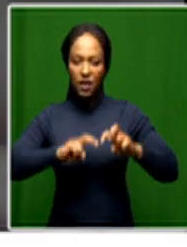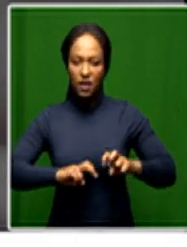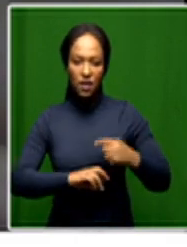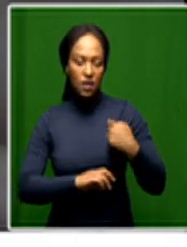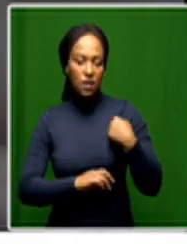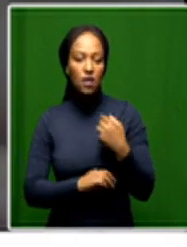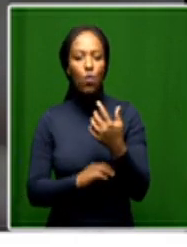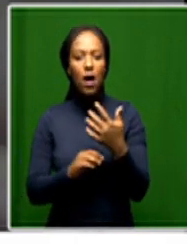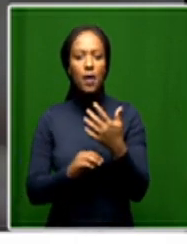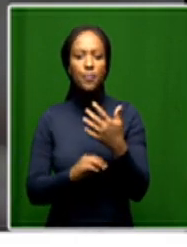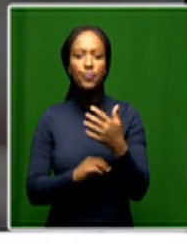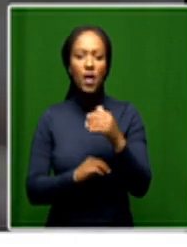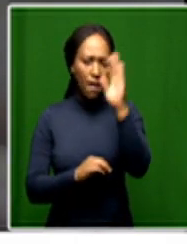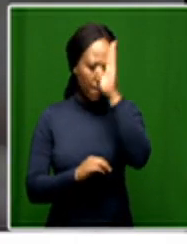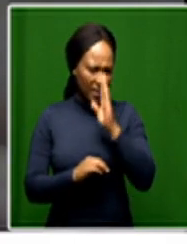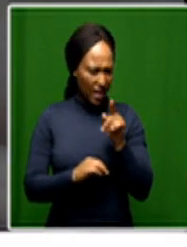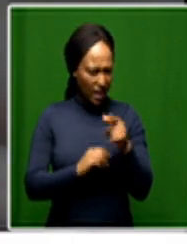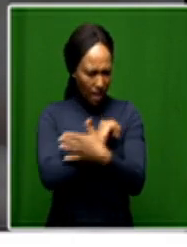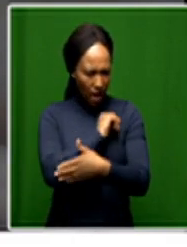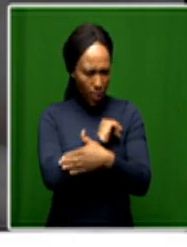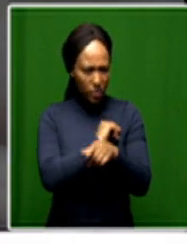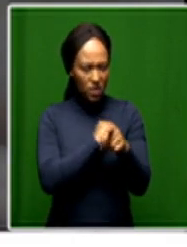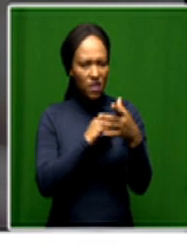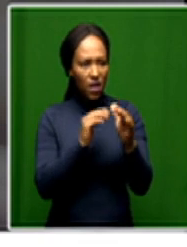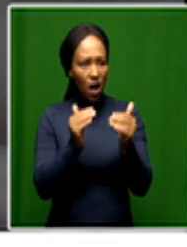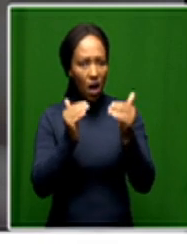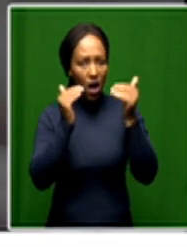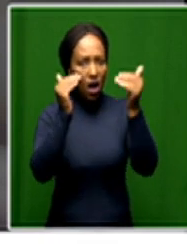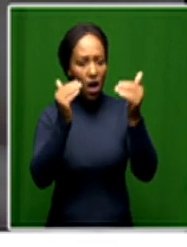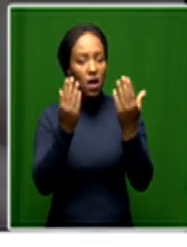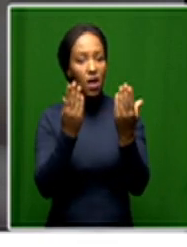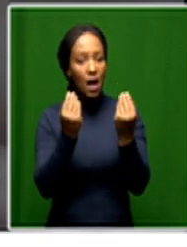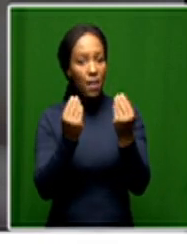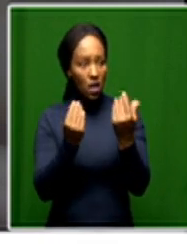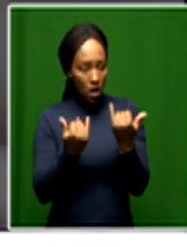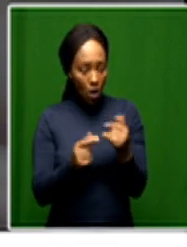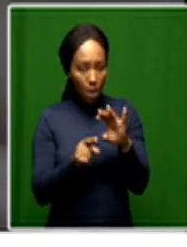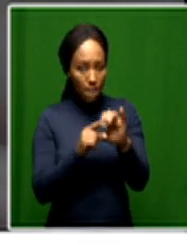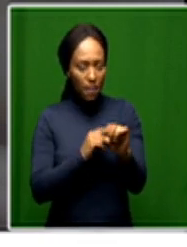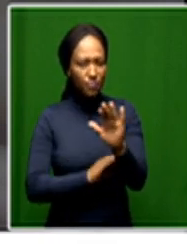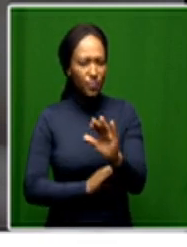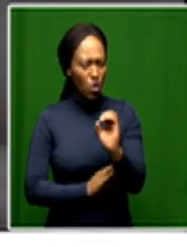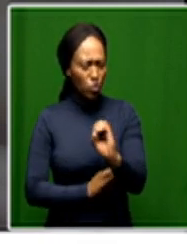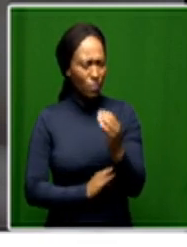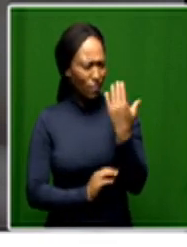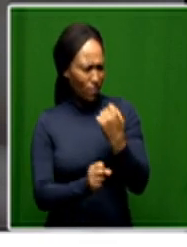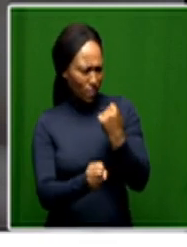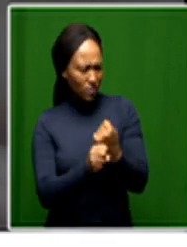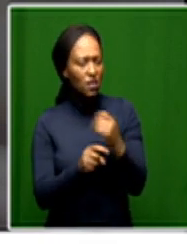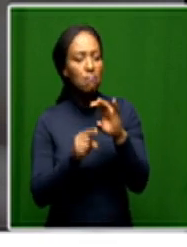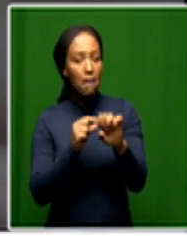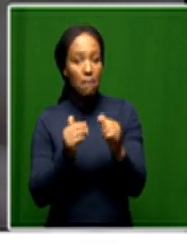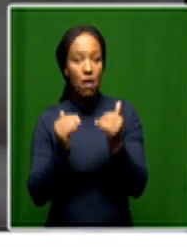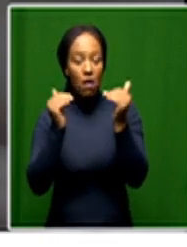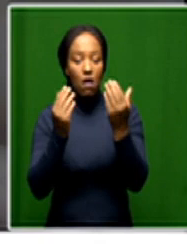in Brazil, where they had a very high seroprevalence, in fact, even higher than what we are finding, around about October last year.